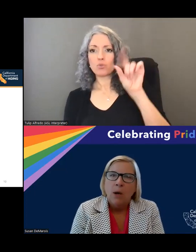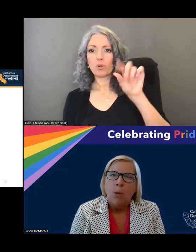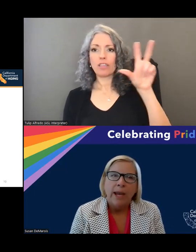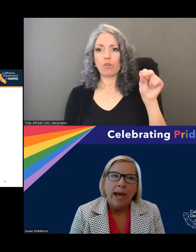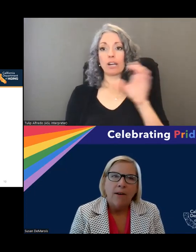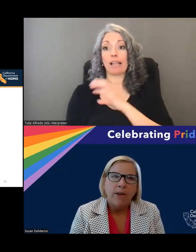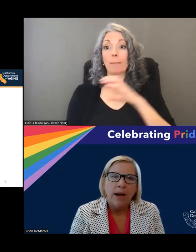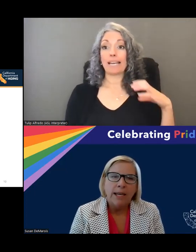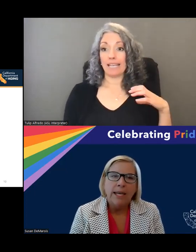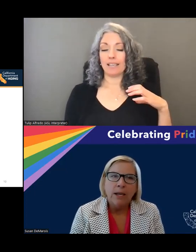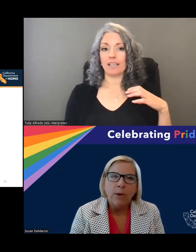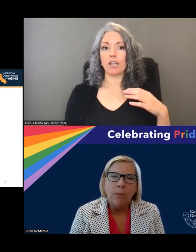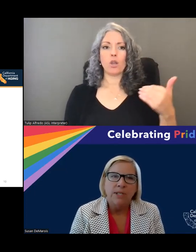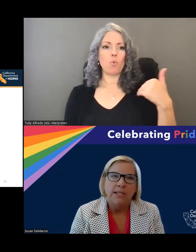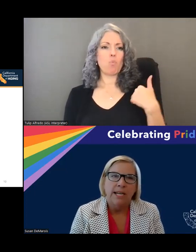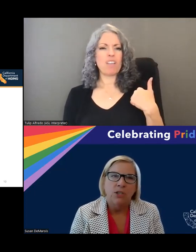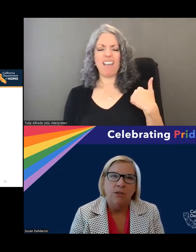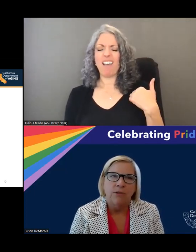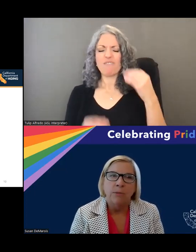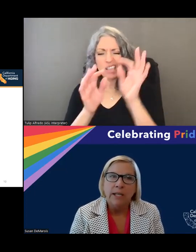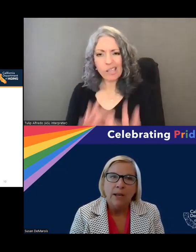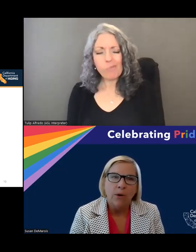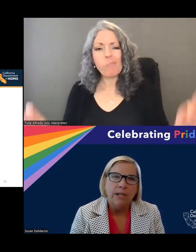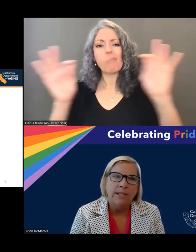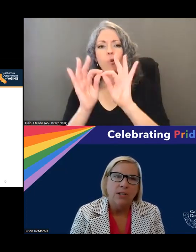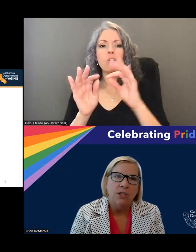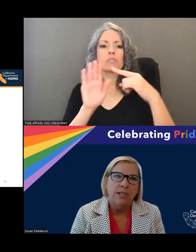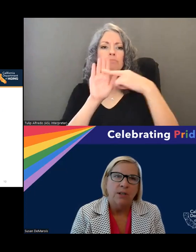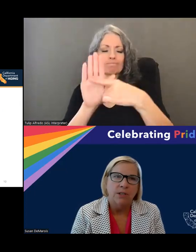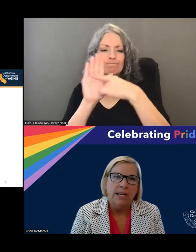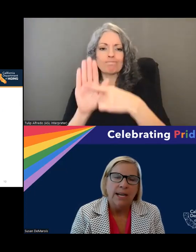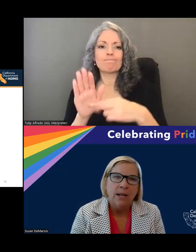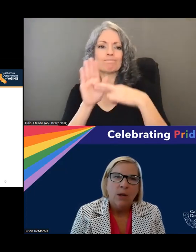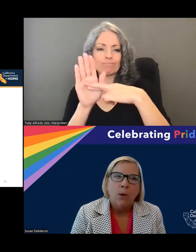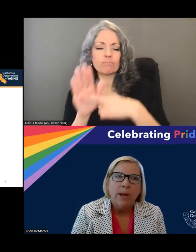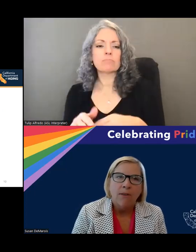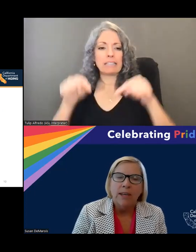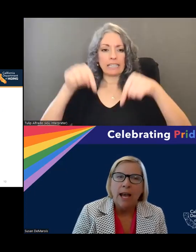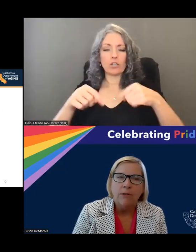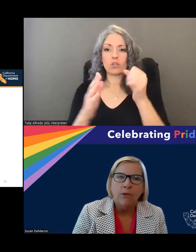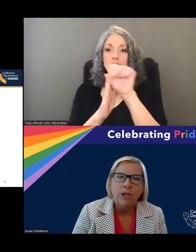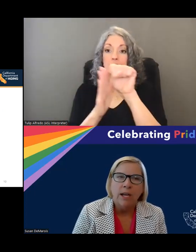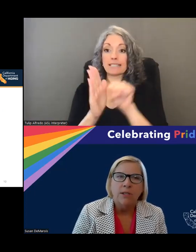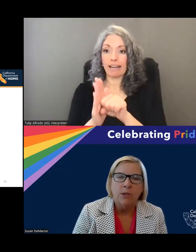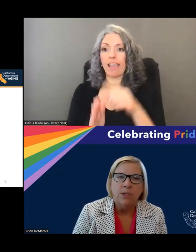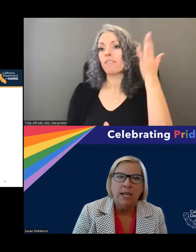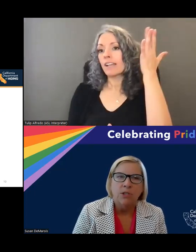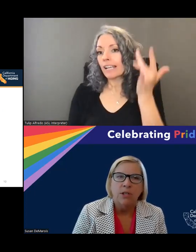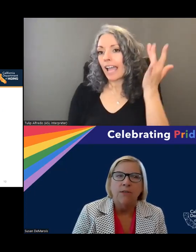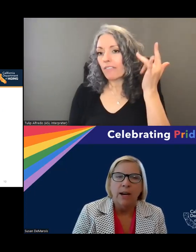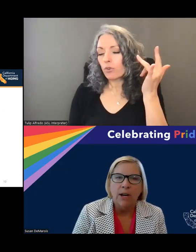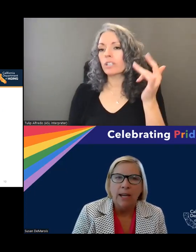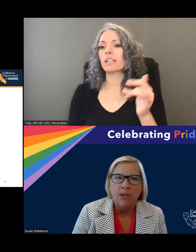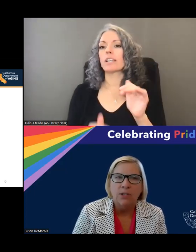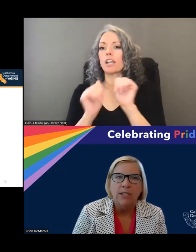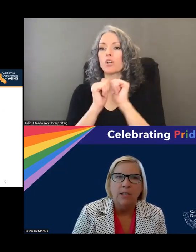Committee. We have key representation from leading organizations in our state. We have the California Association